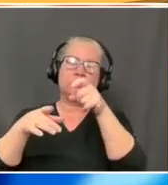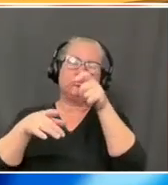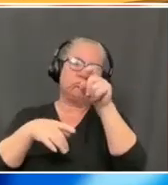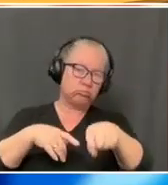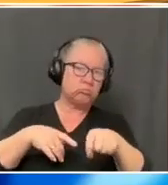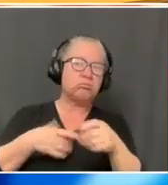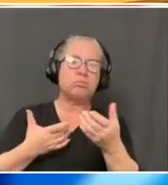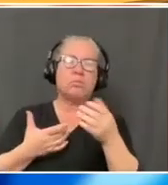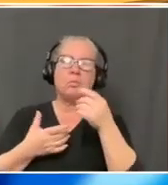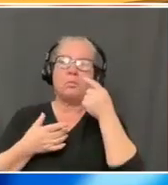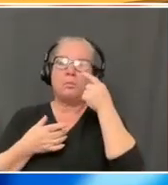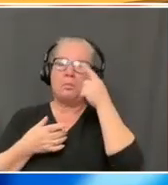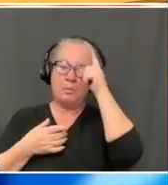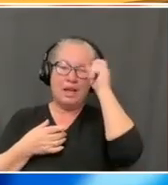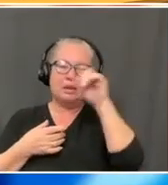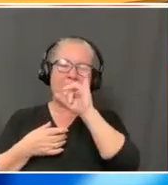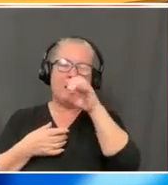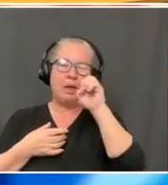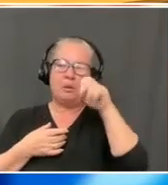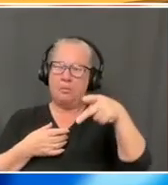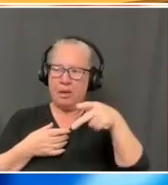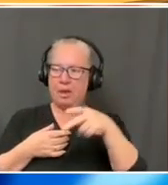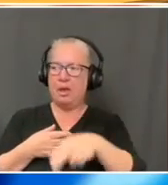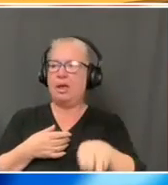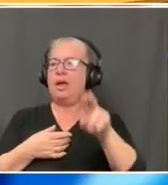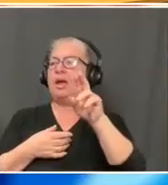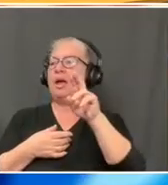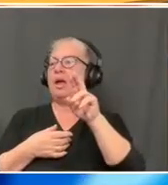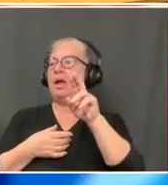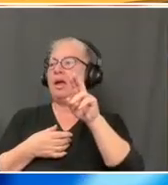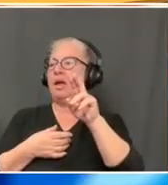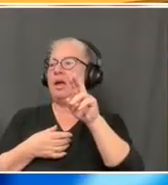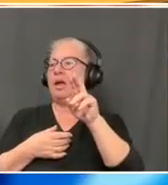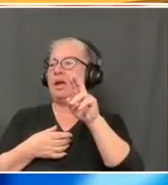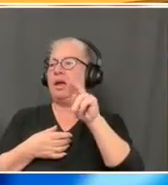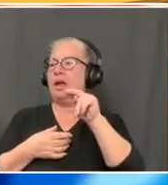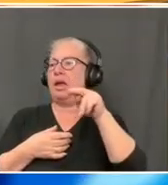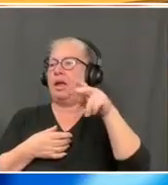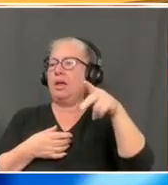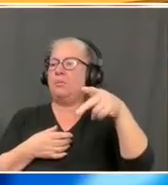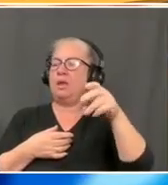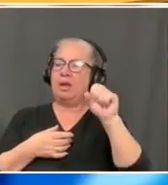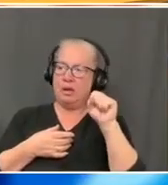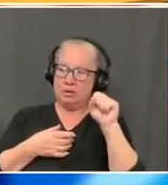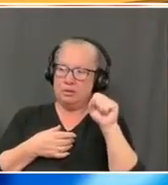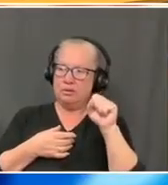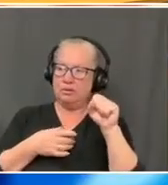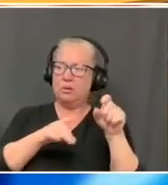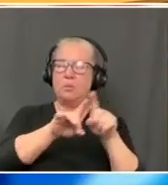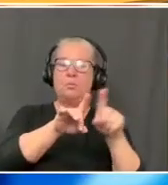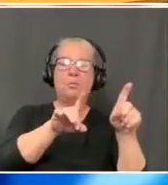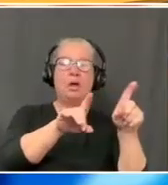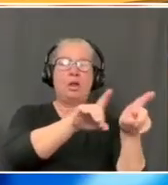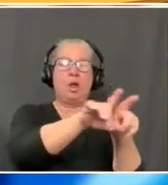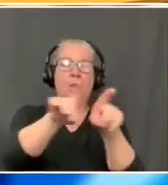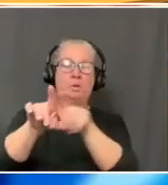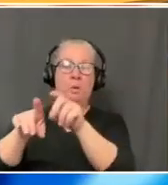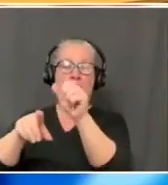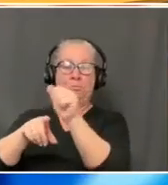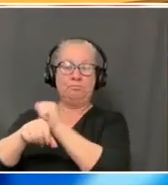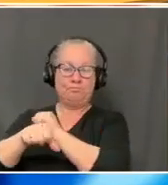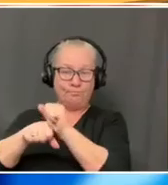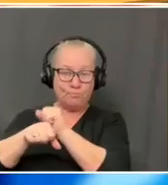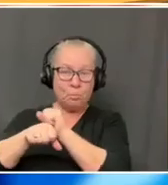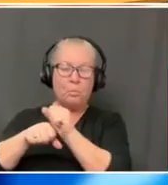and non-public school supports, but also on the labor side, where we also see, of course, because we're providing those